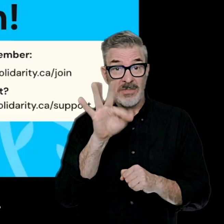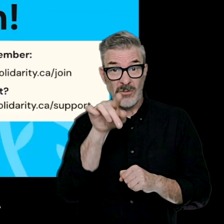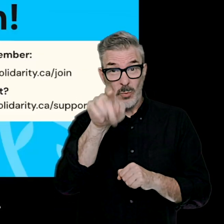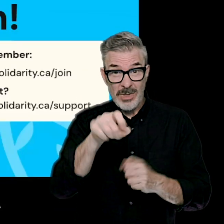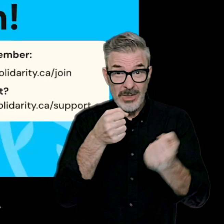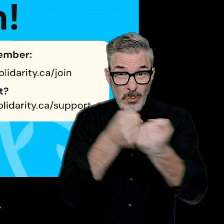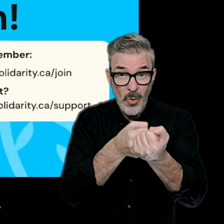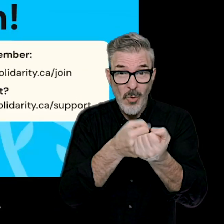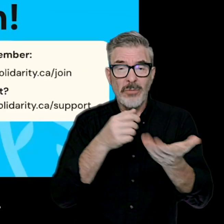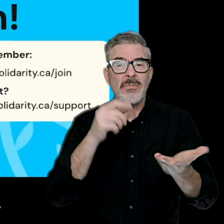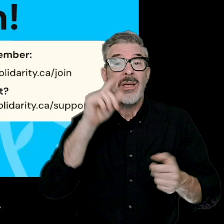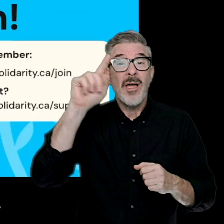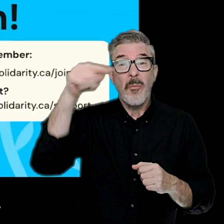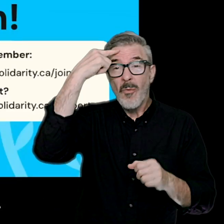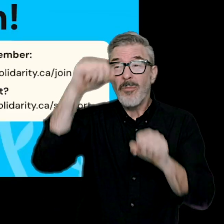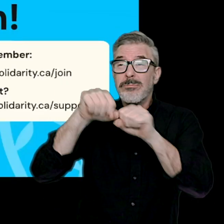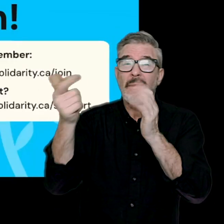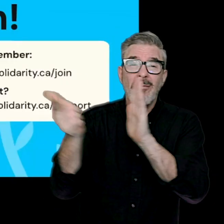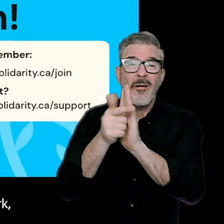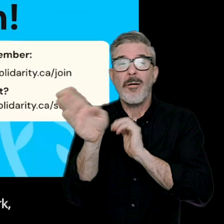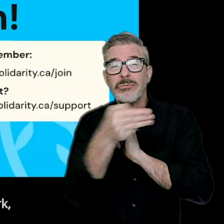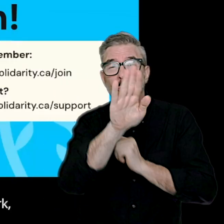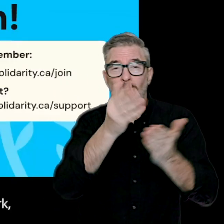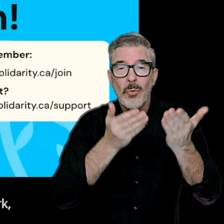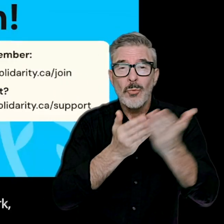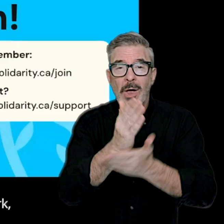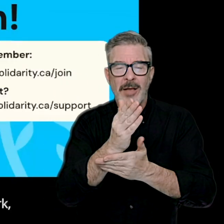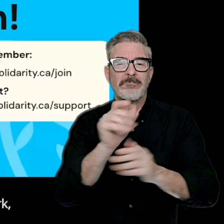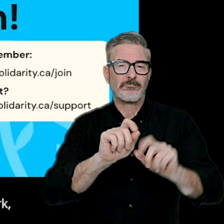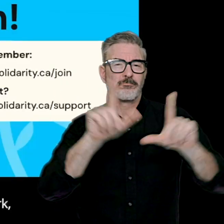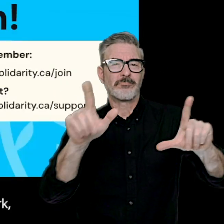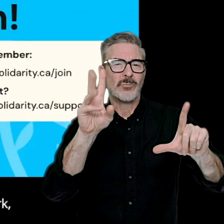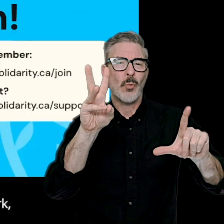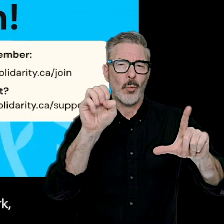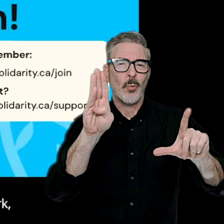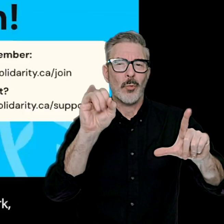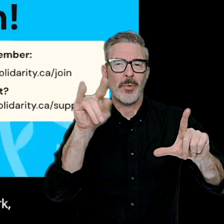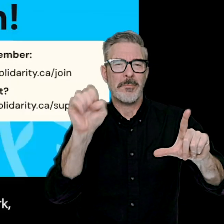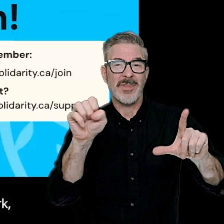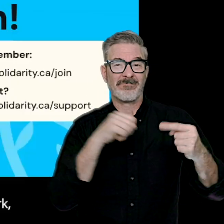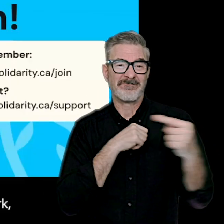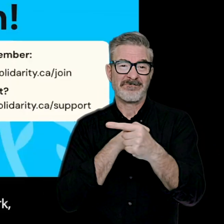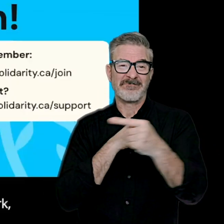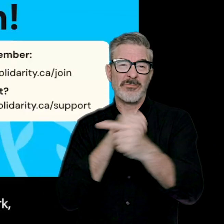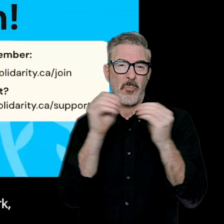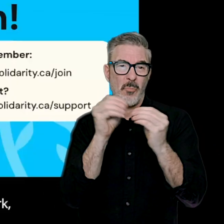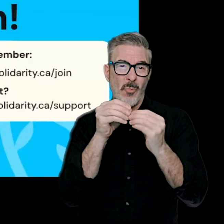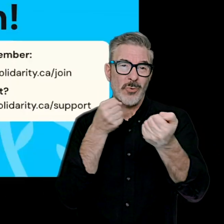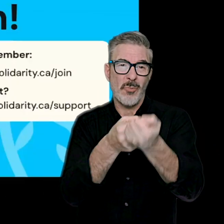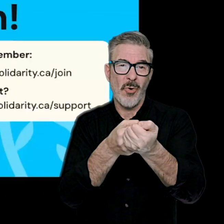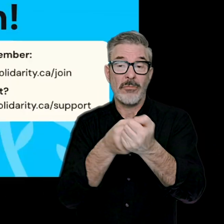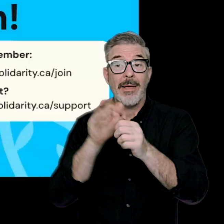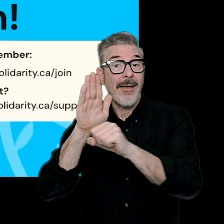member to be in the loop on our newsletter. And if you need support, if you're facing contraventions at